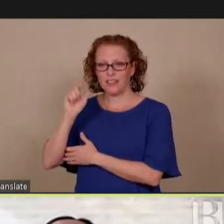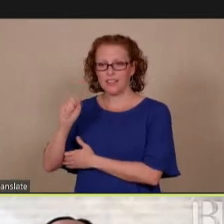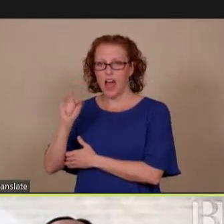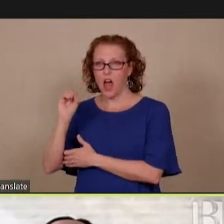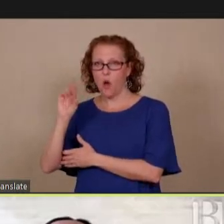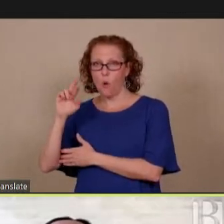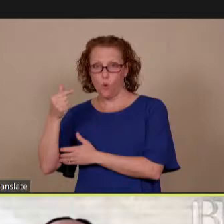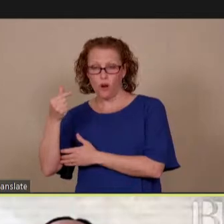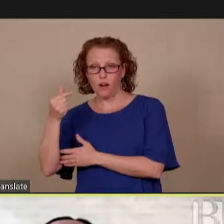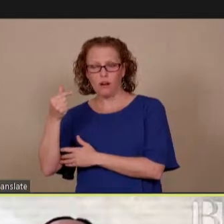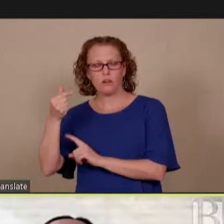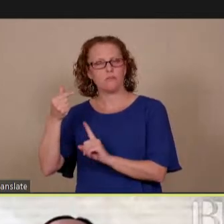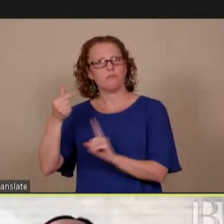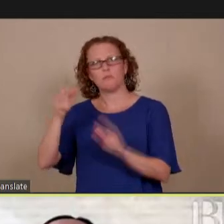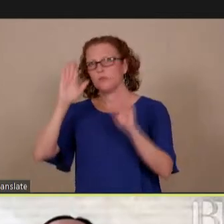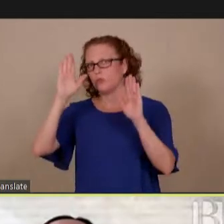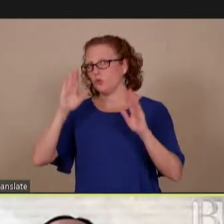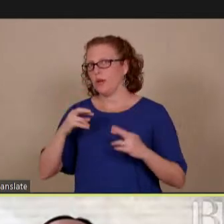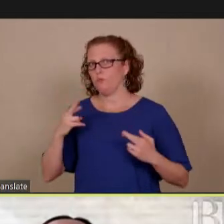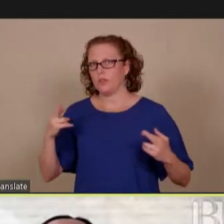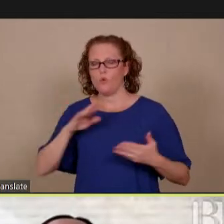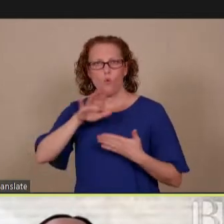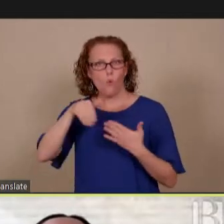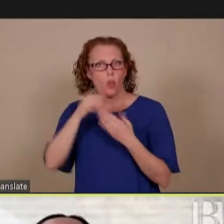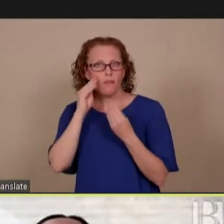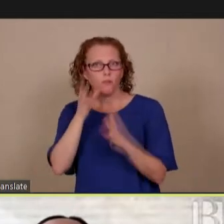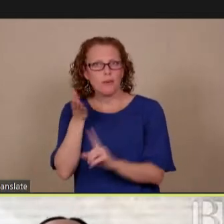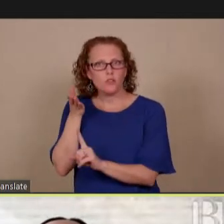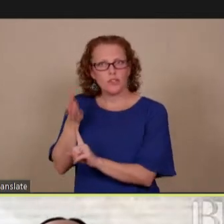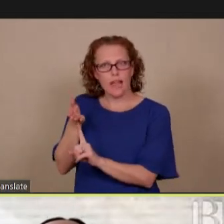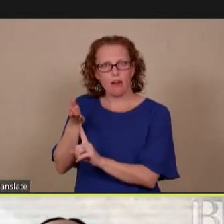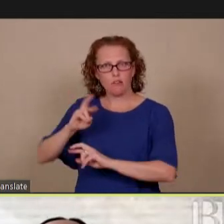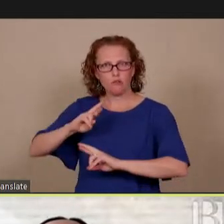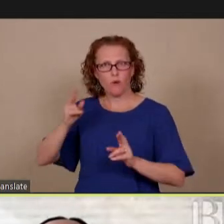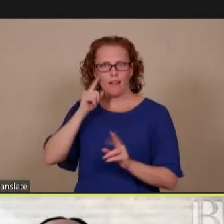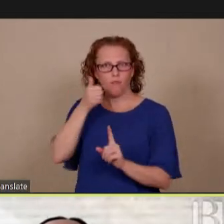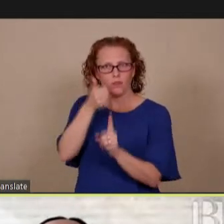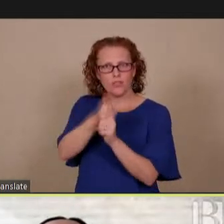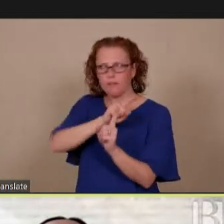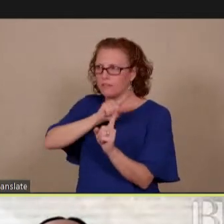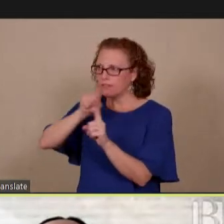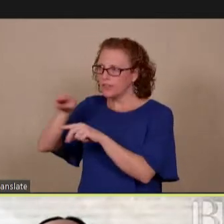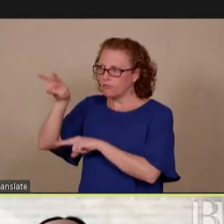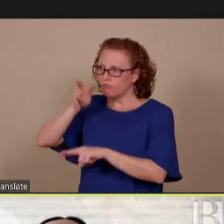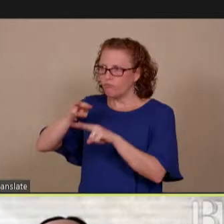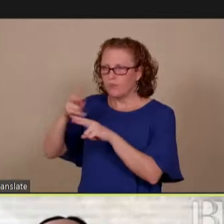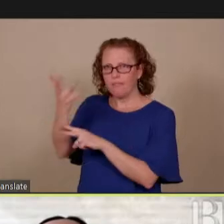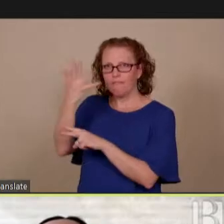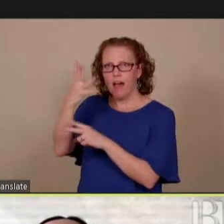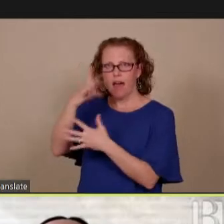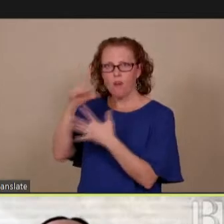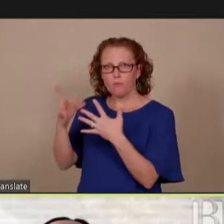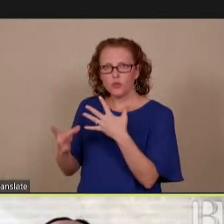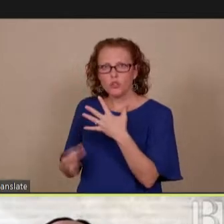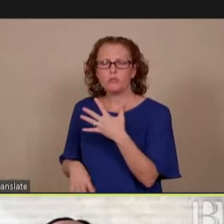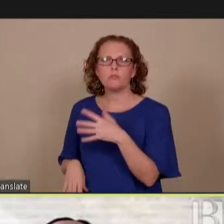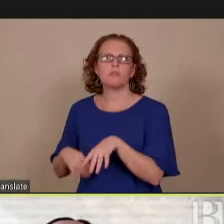information. If you want to go and look at the maps, or if you want to look at any of the